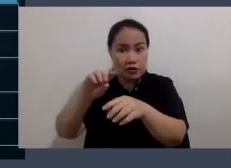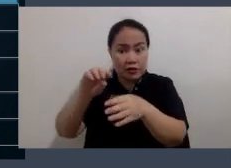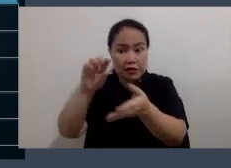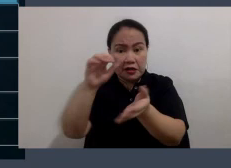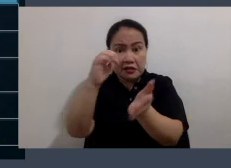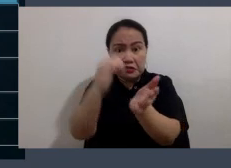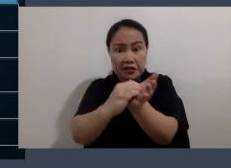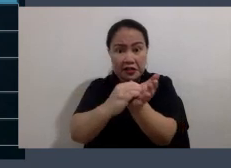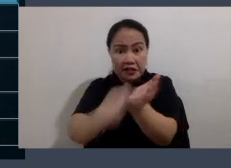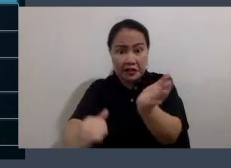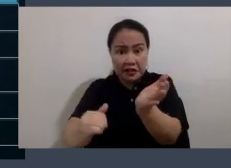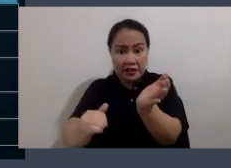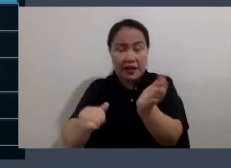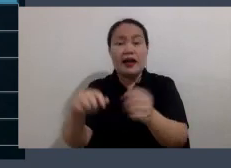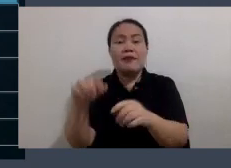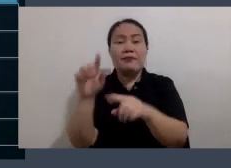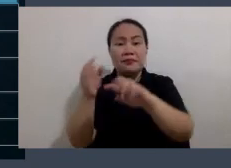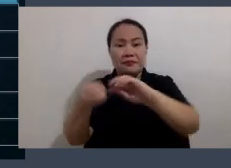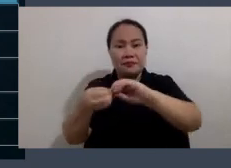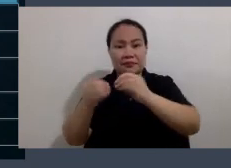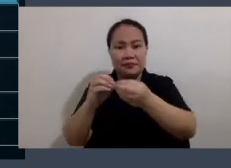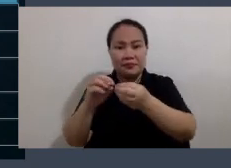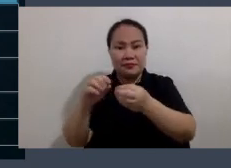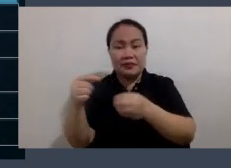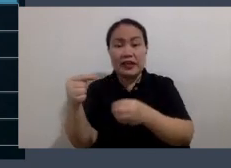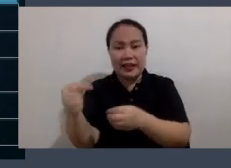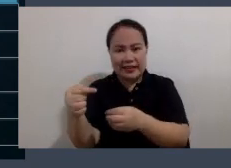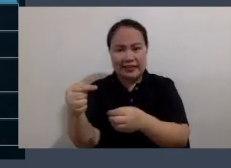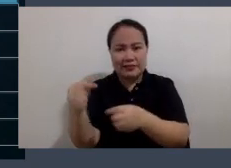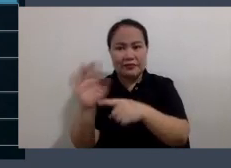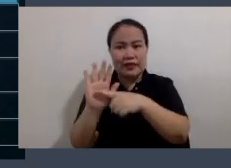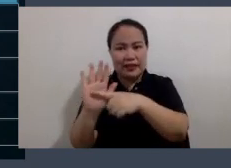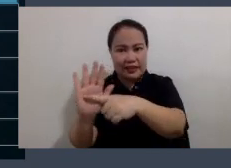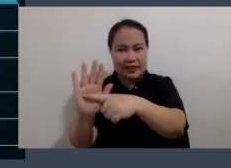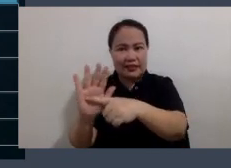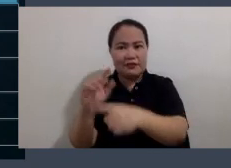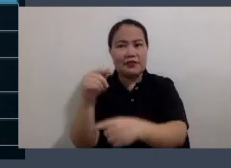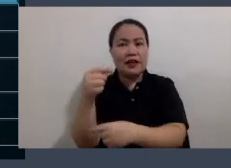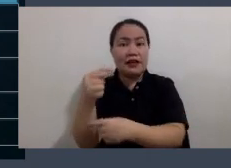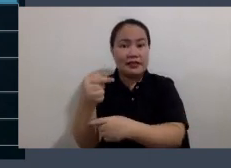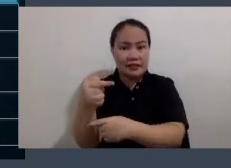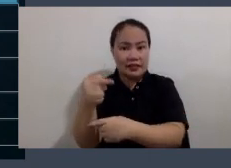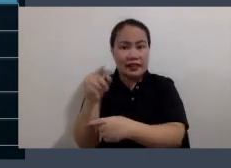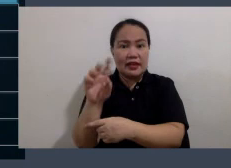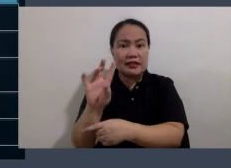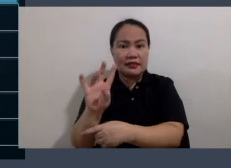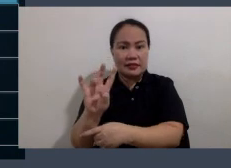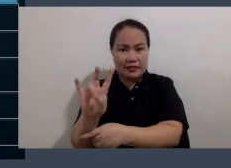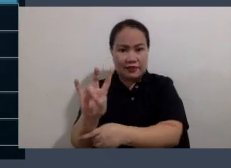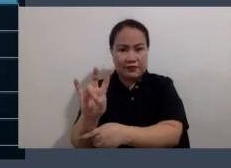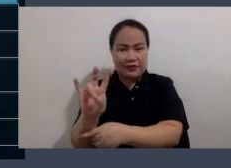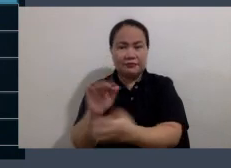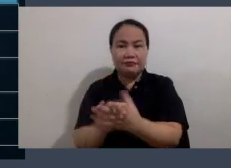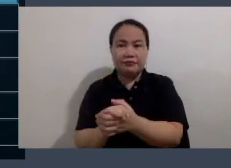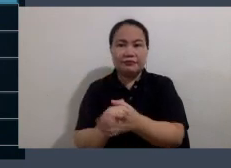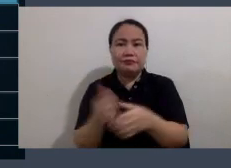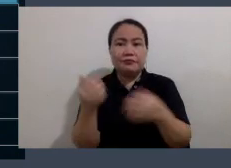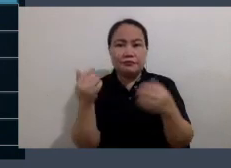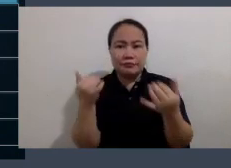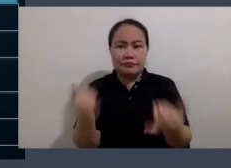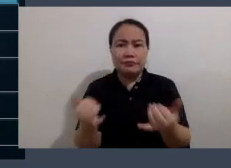deduction. Okay? So, demerit is negative, and that is negative 7. Now, let us try to